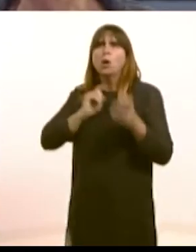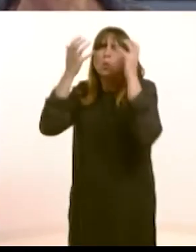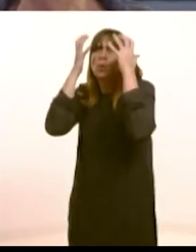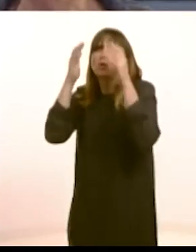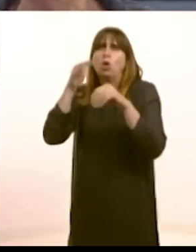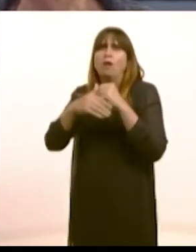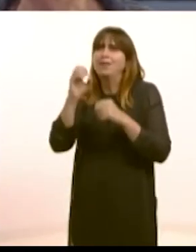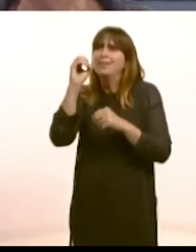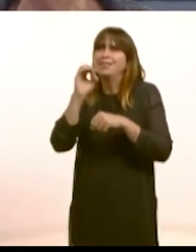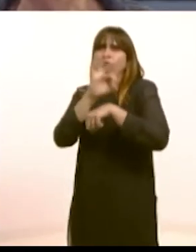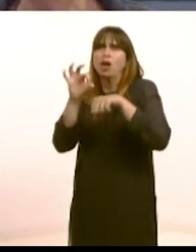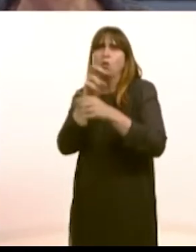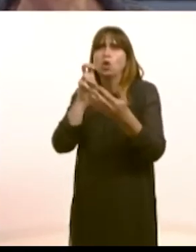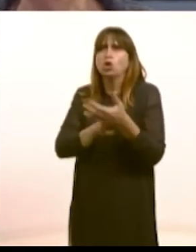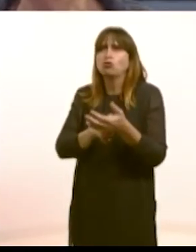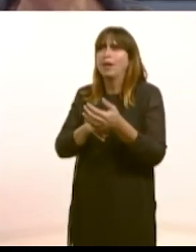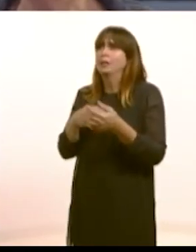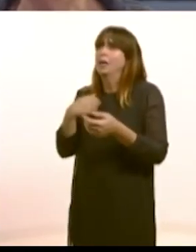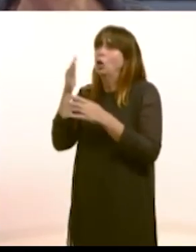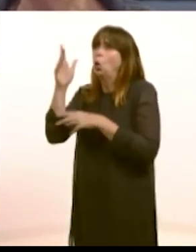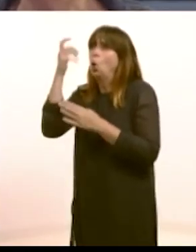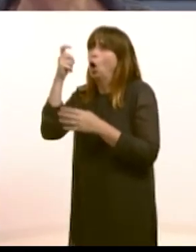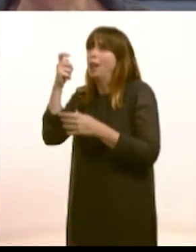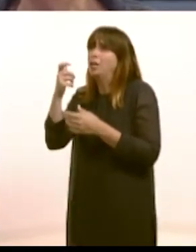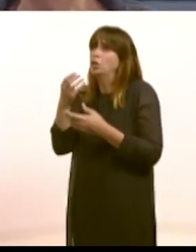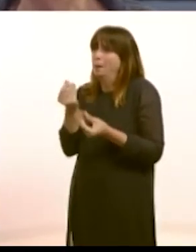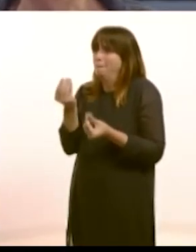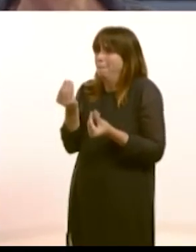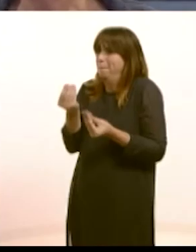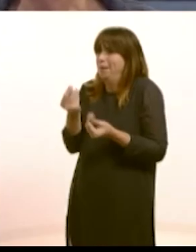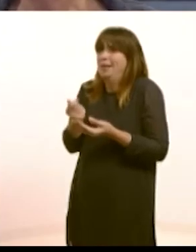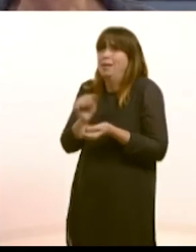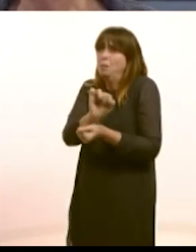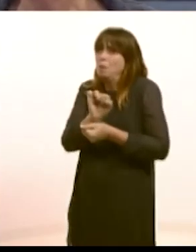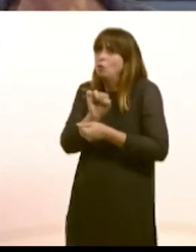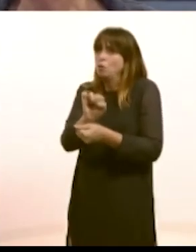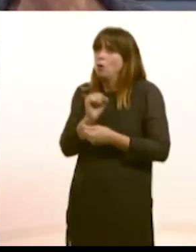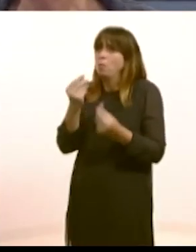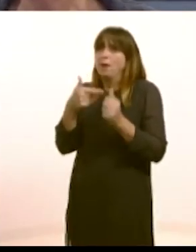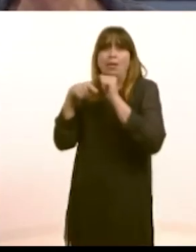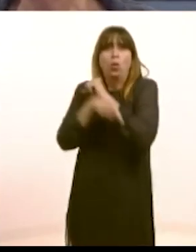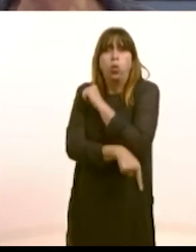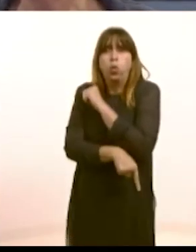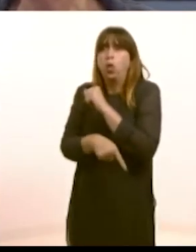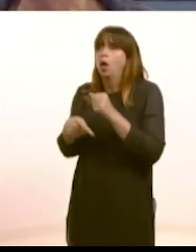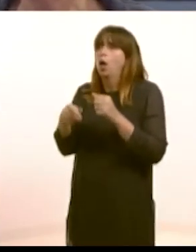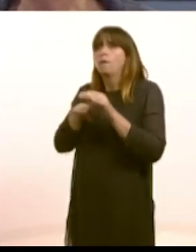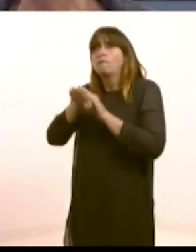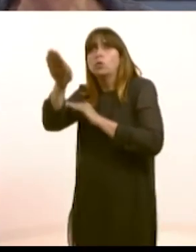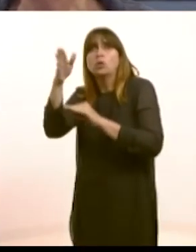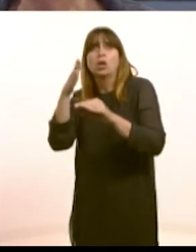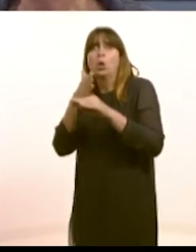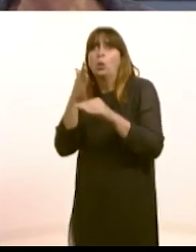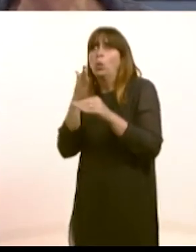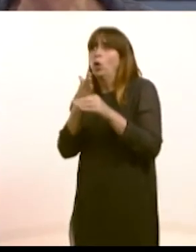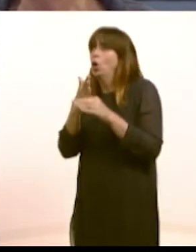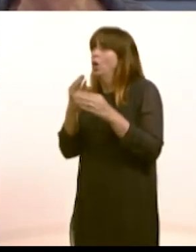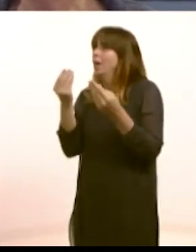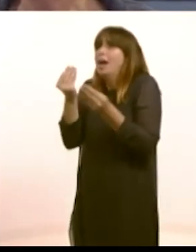massive student debt, and endless austerity. Those young people are not covered by the interventions that are available